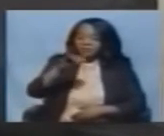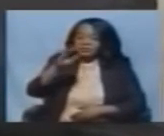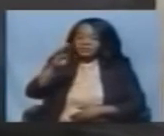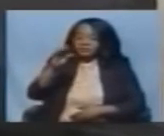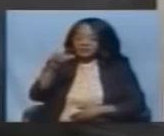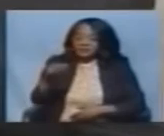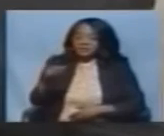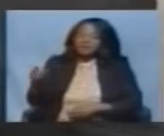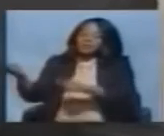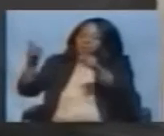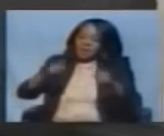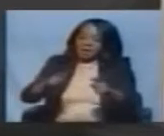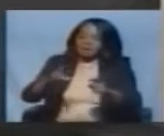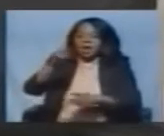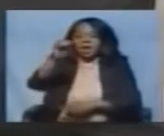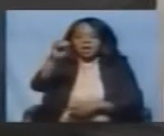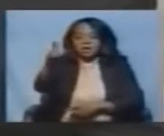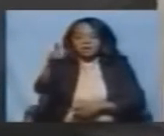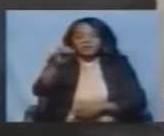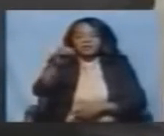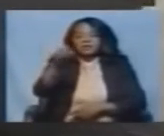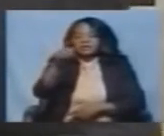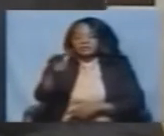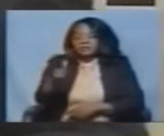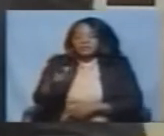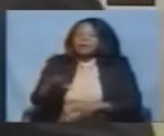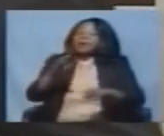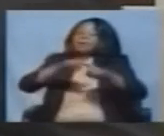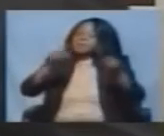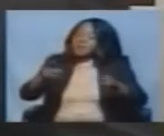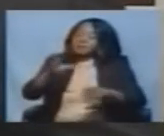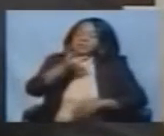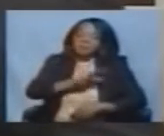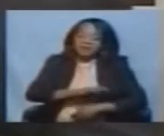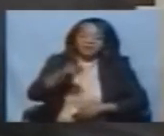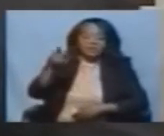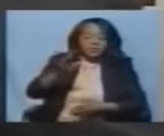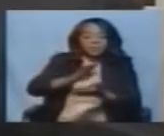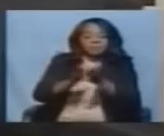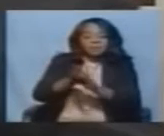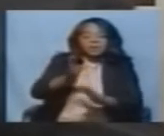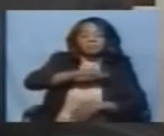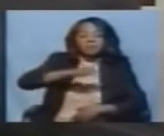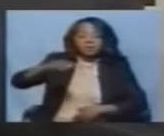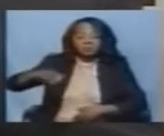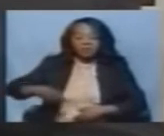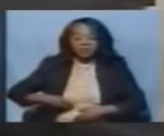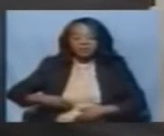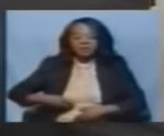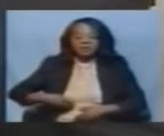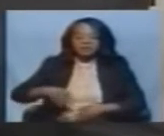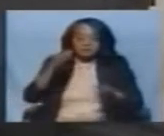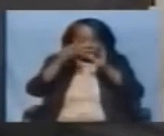with them. And the benefits of having a member, Grevazio, is that if you had a problem, for instance, with ZNBC, you